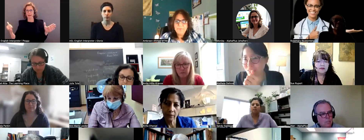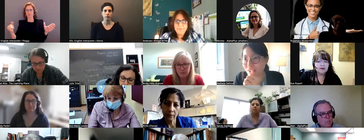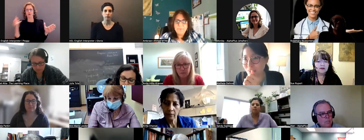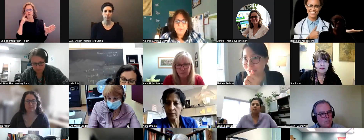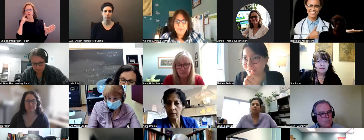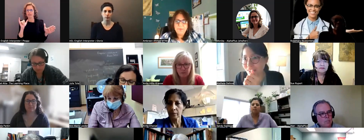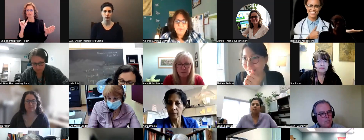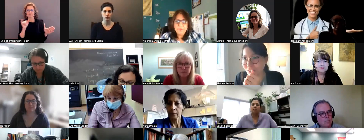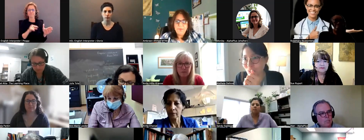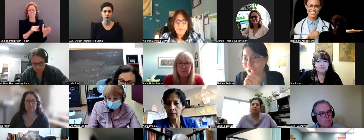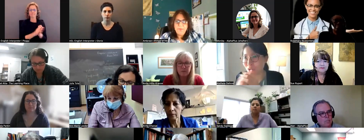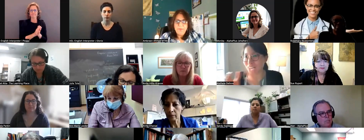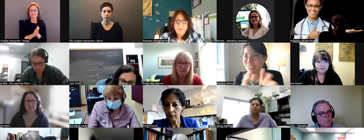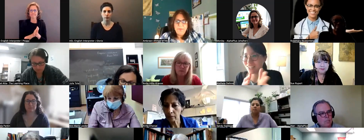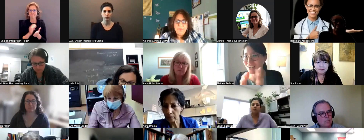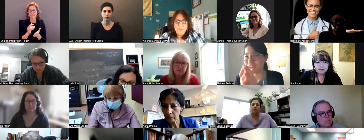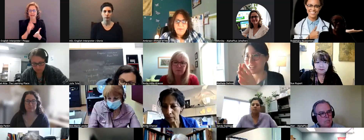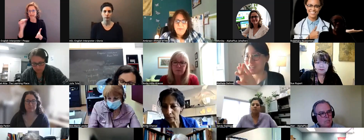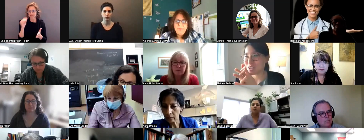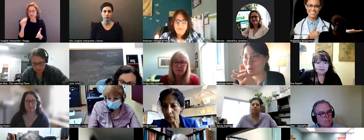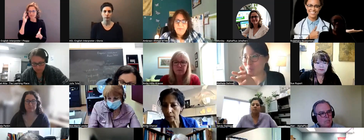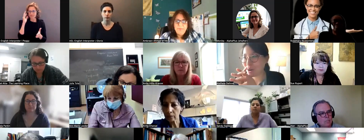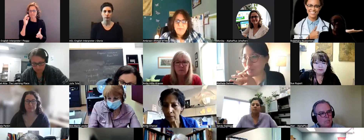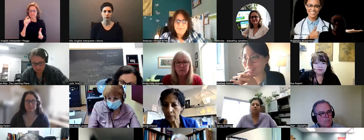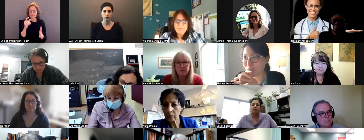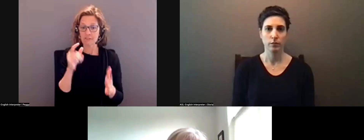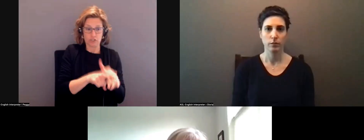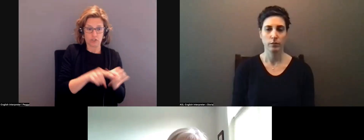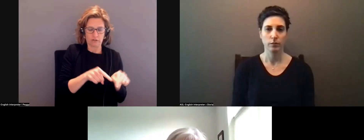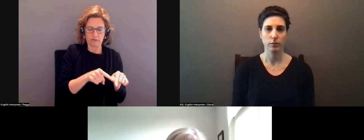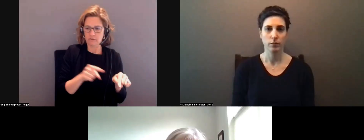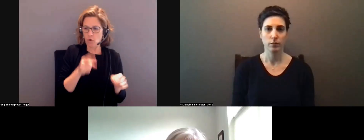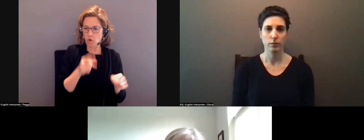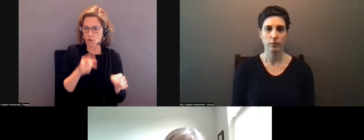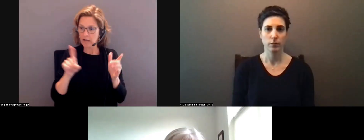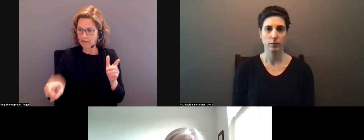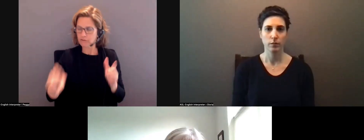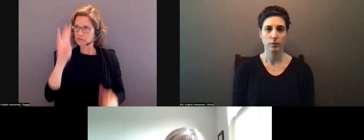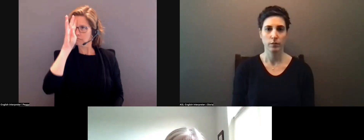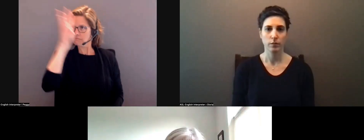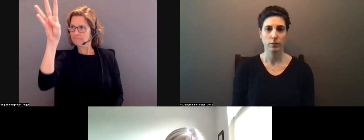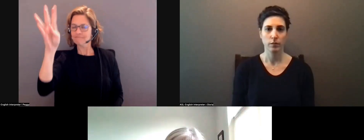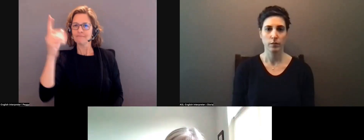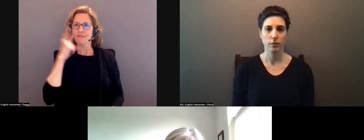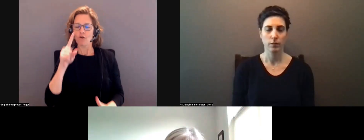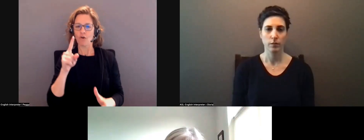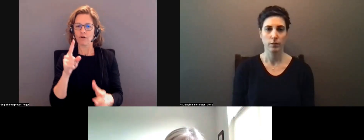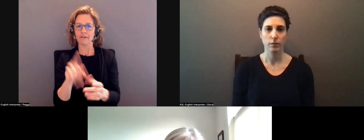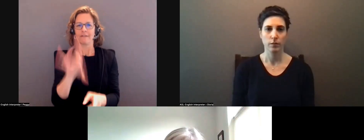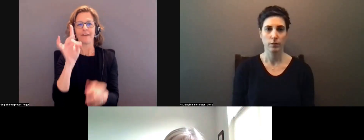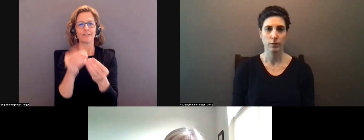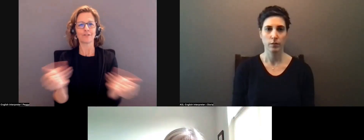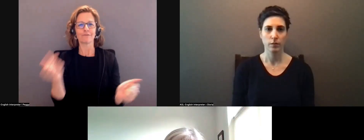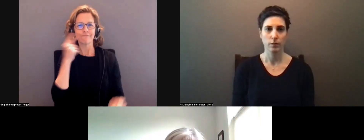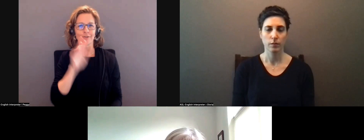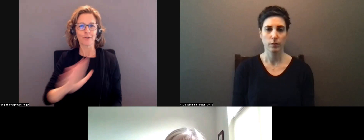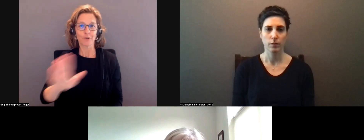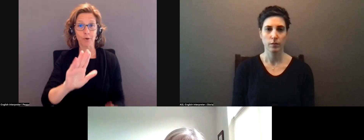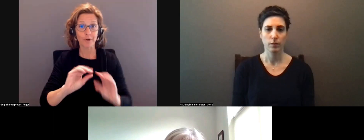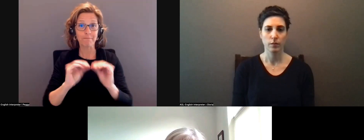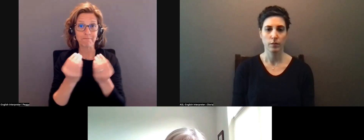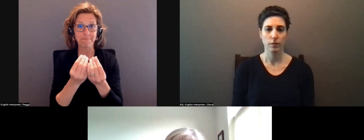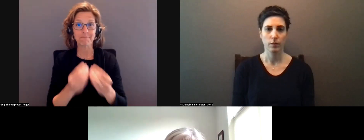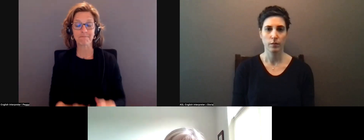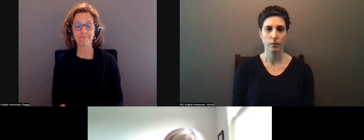there at the time and why you had to kind of go about innovating to have a solution to resolve and address